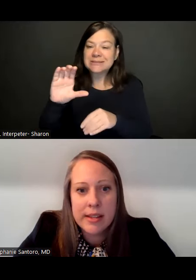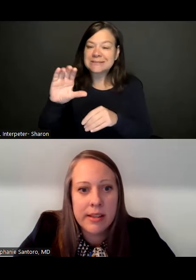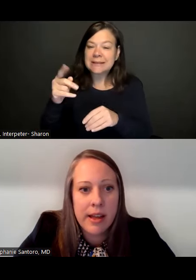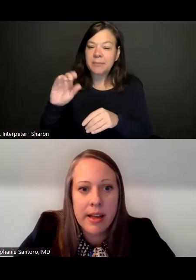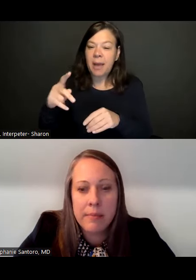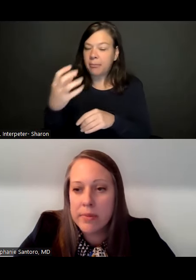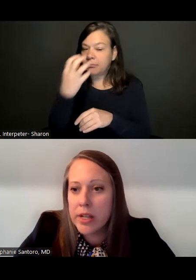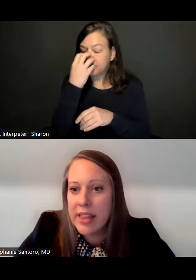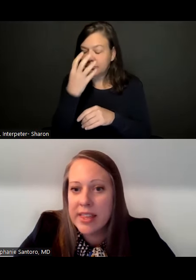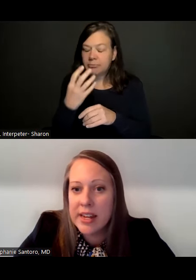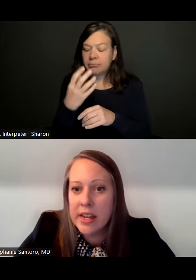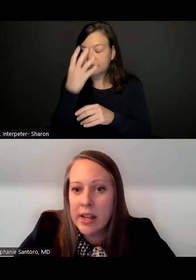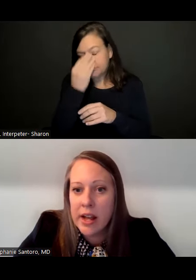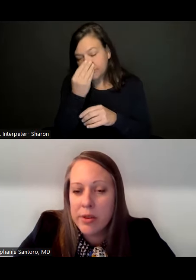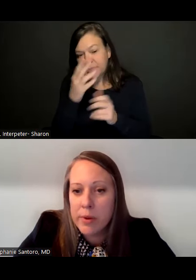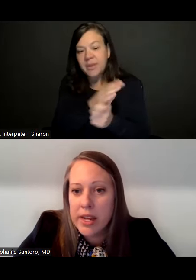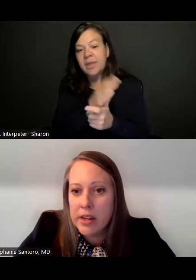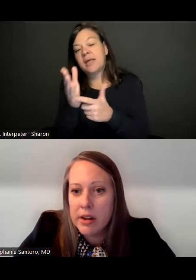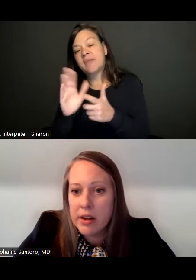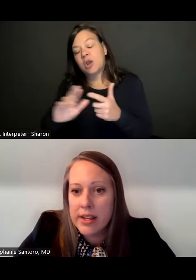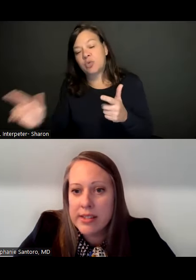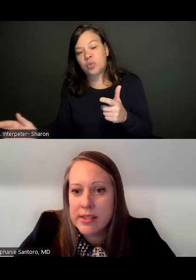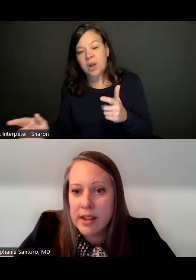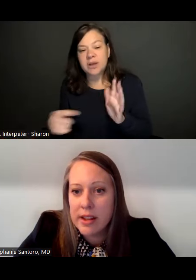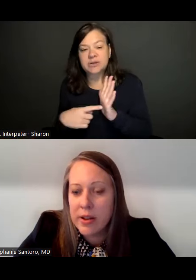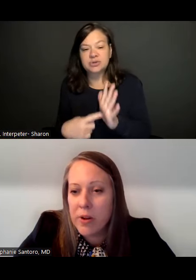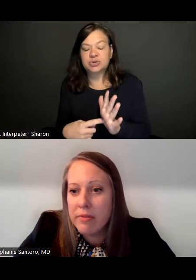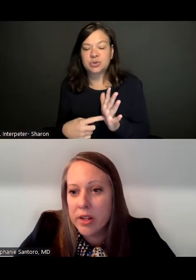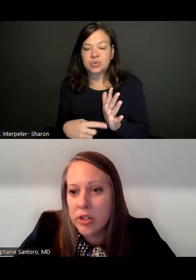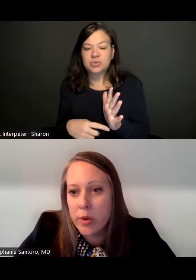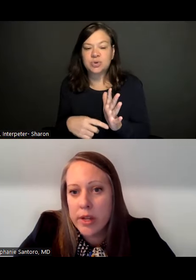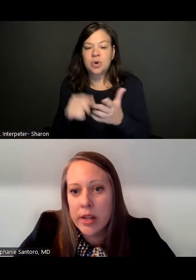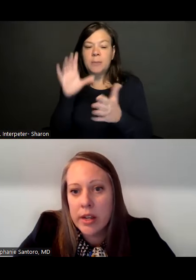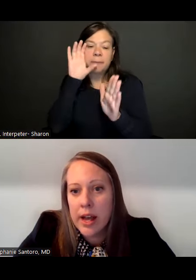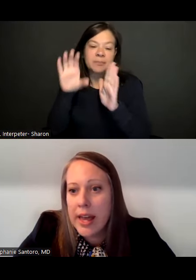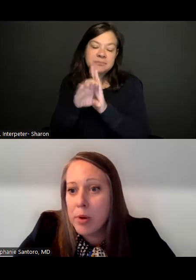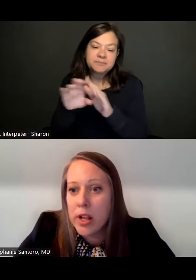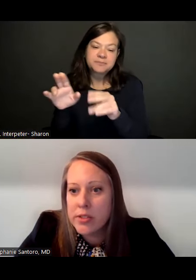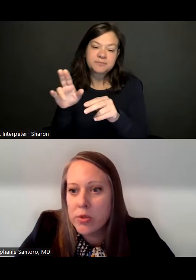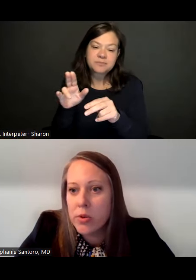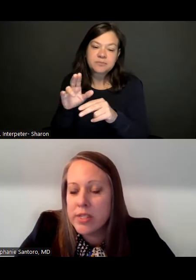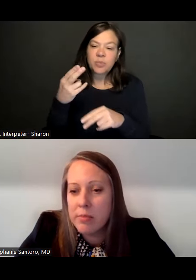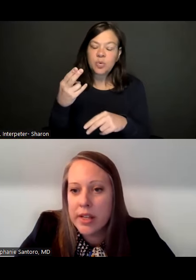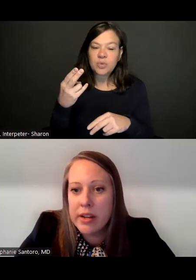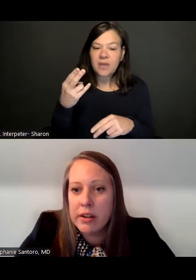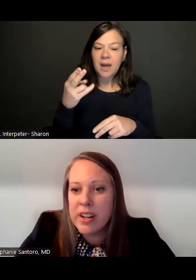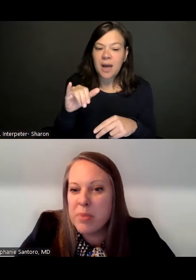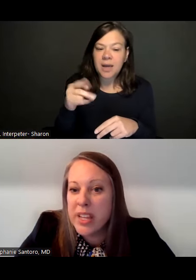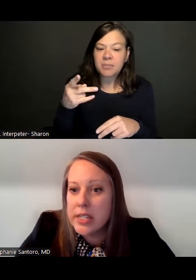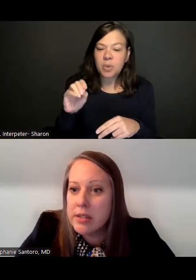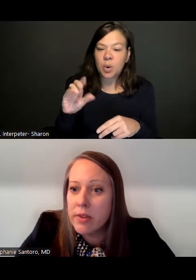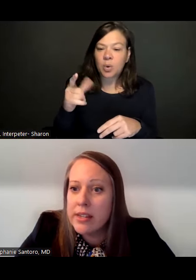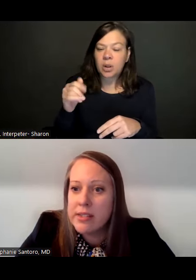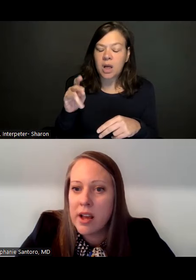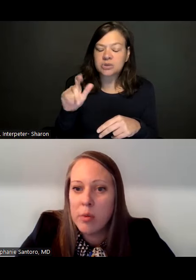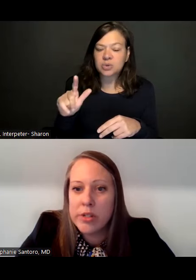mask. And then on the right here is a graphic showing a hypoglossal nerve stimulator, an